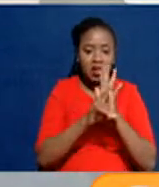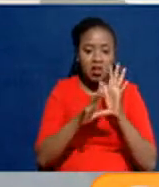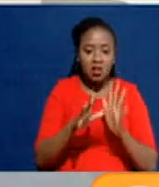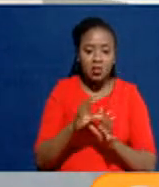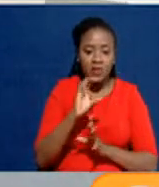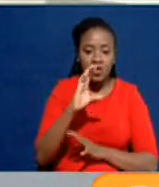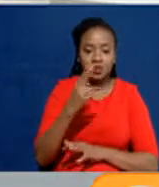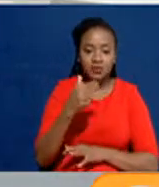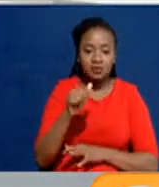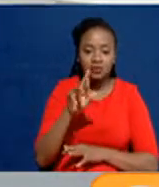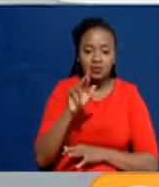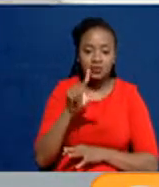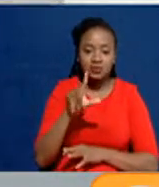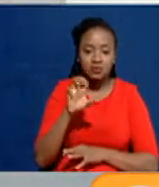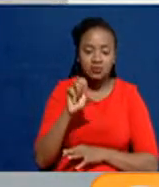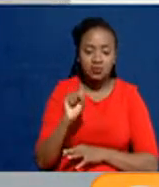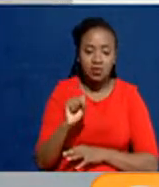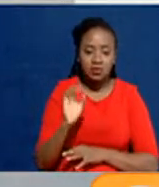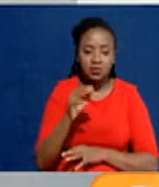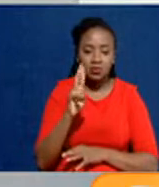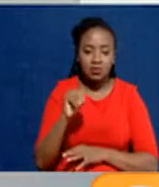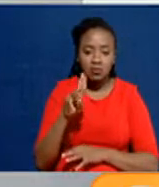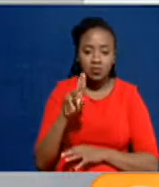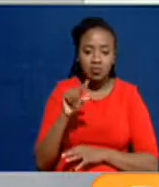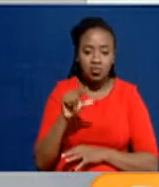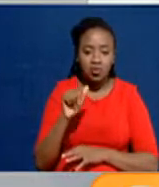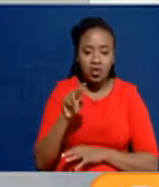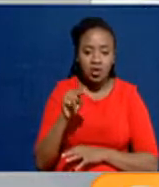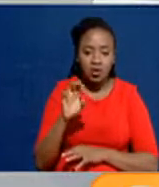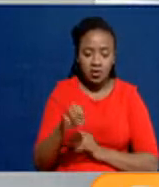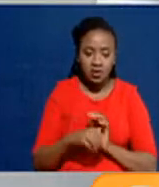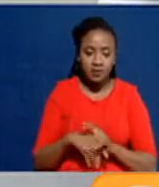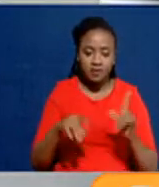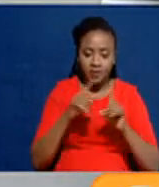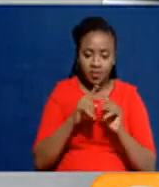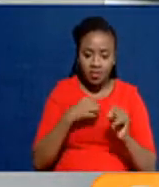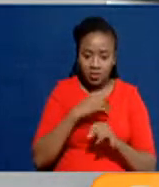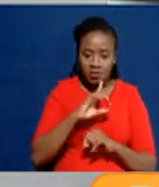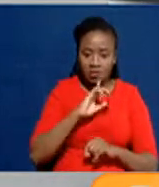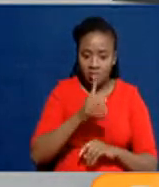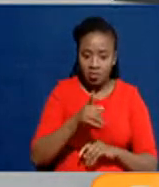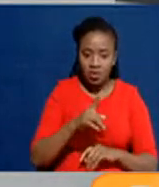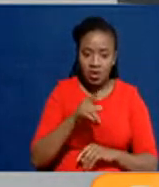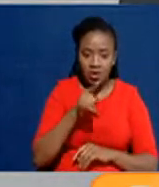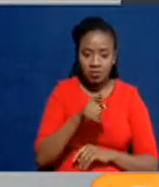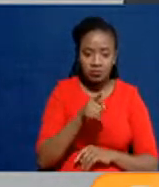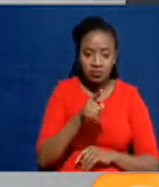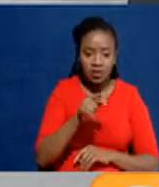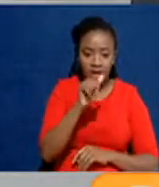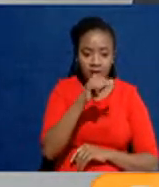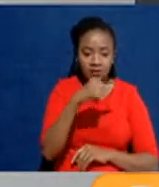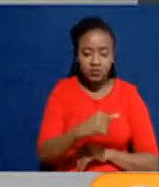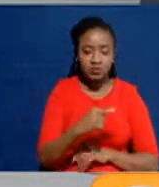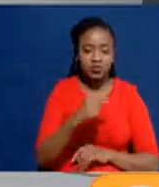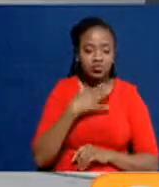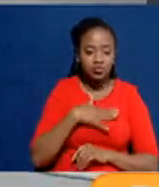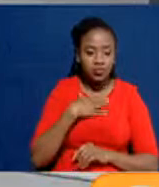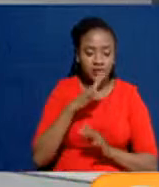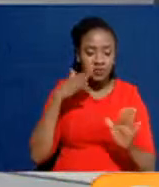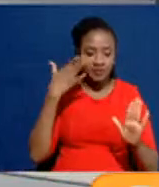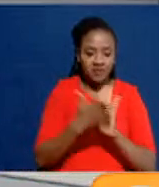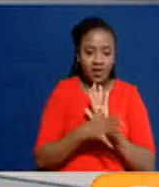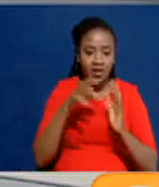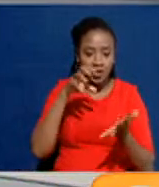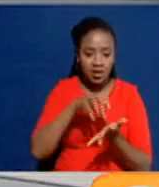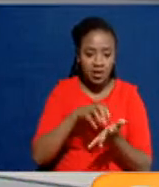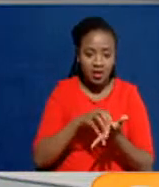that's Justice Lawrence Mugambi, has directed the AG, Justin Muturi, to file his response in this case. And the case is supposed to be